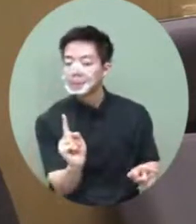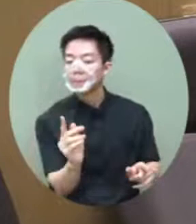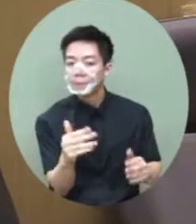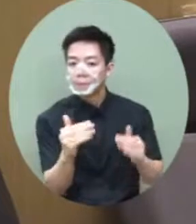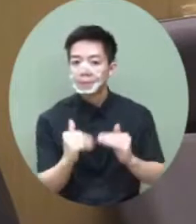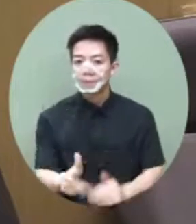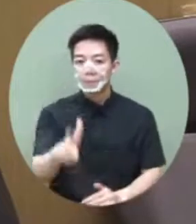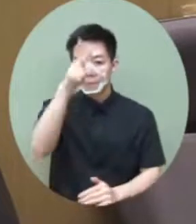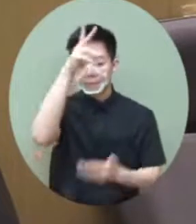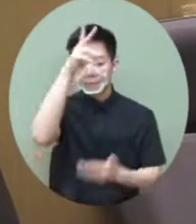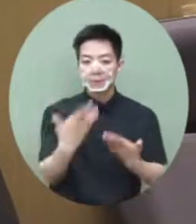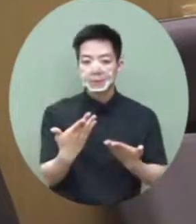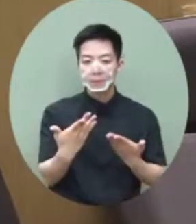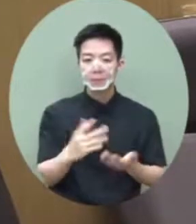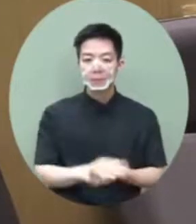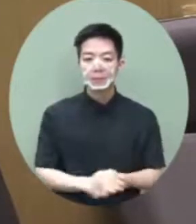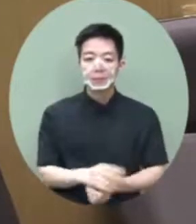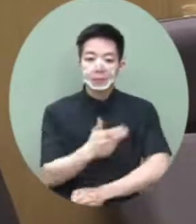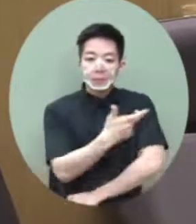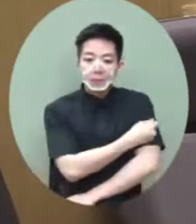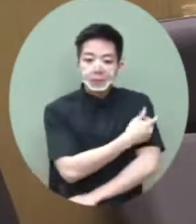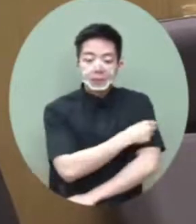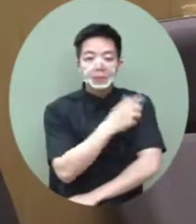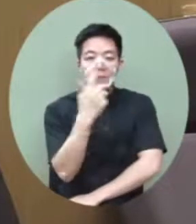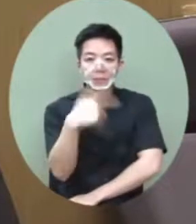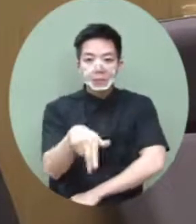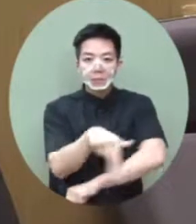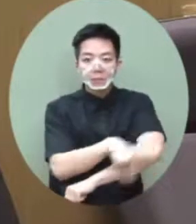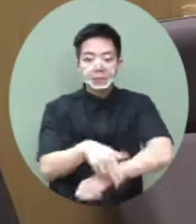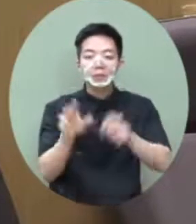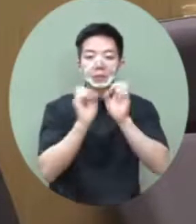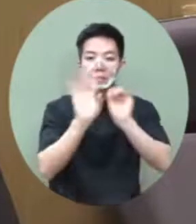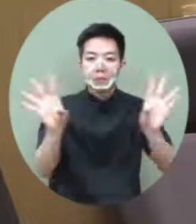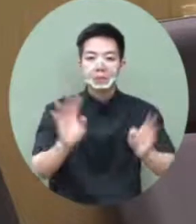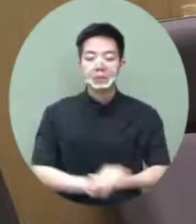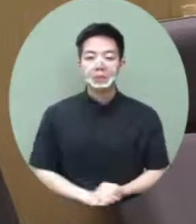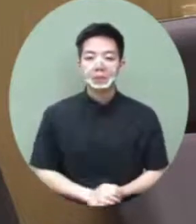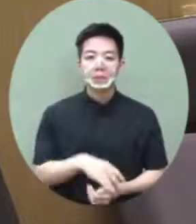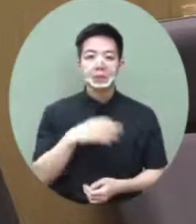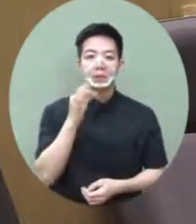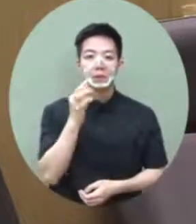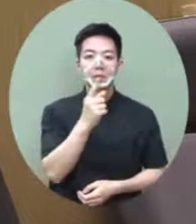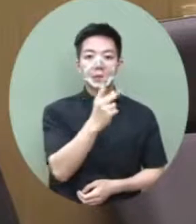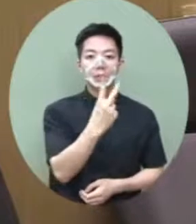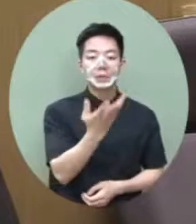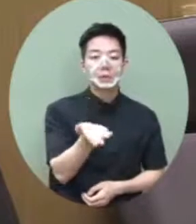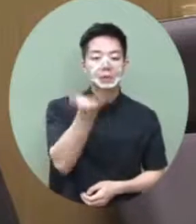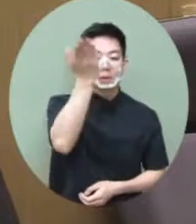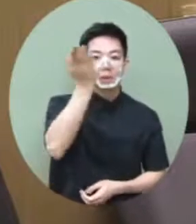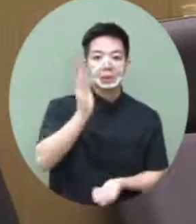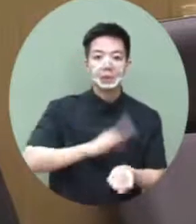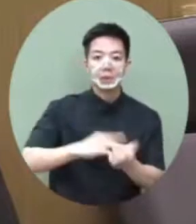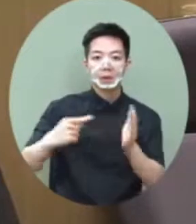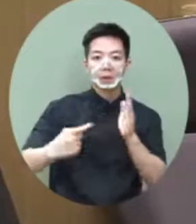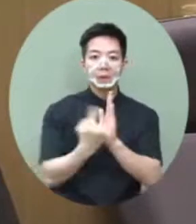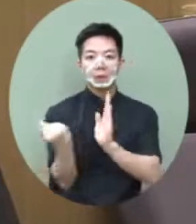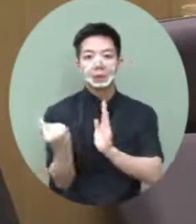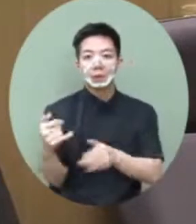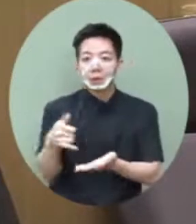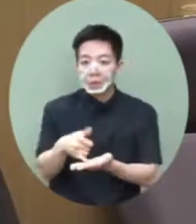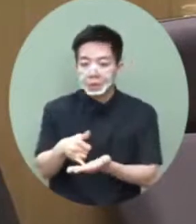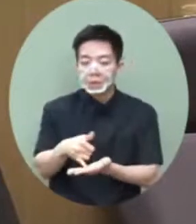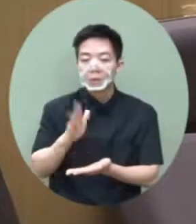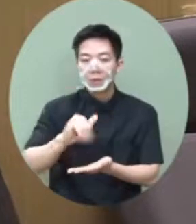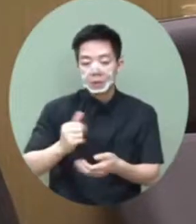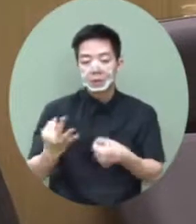at AWE were very bad. And about the latest vaccination arrangements for